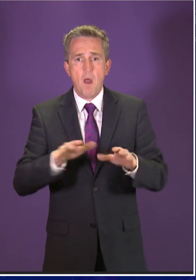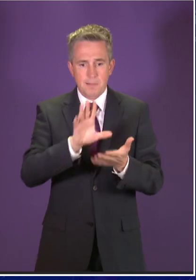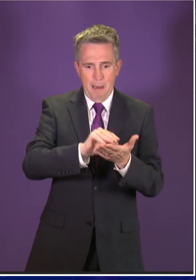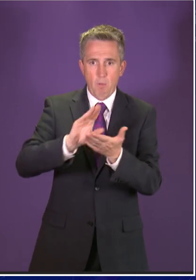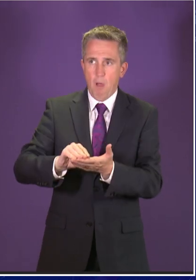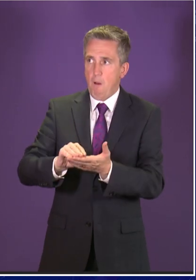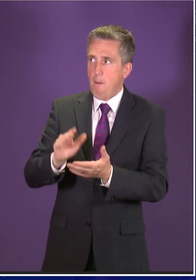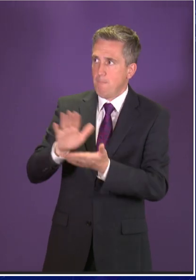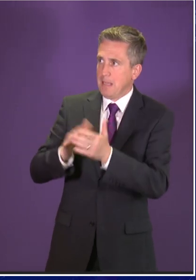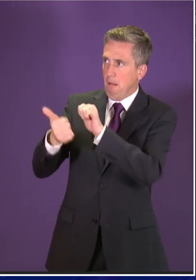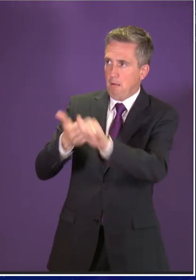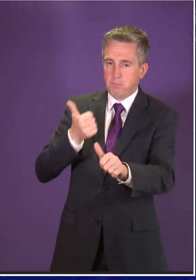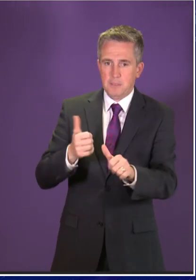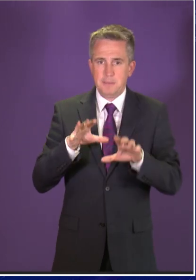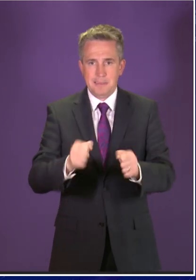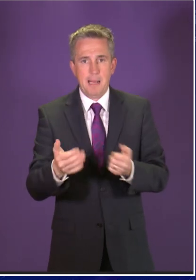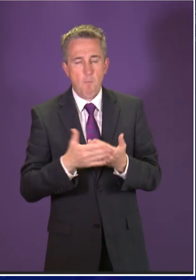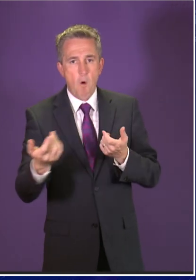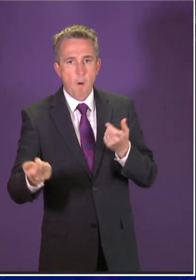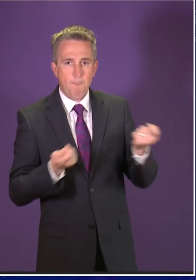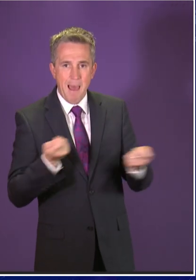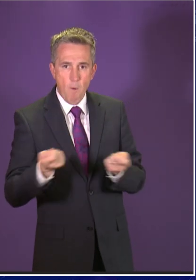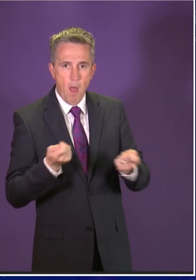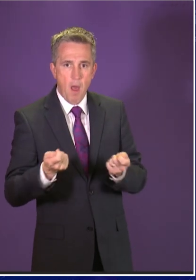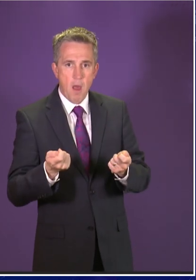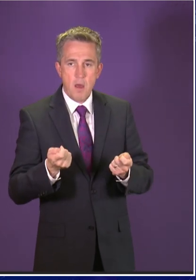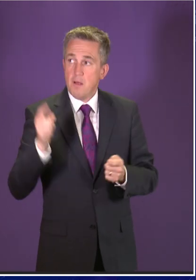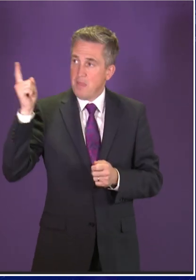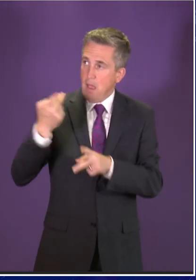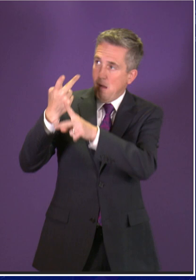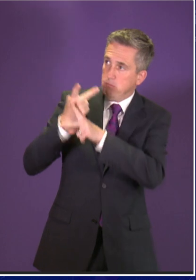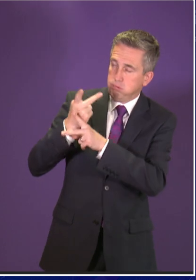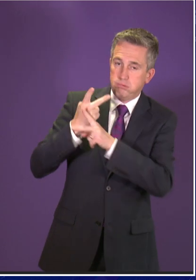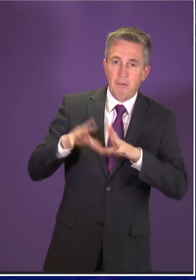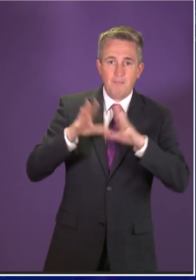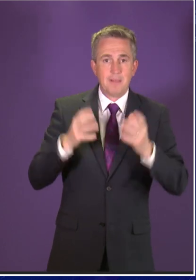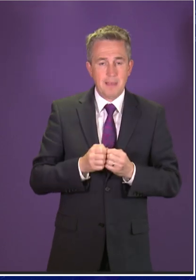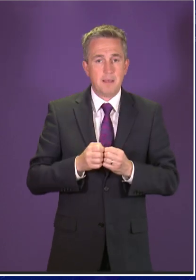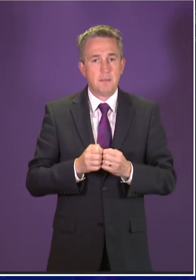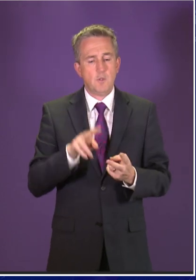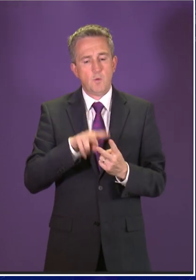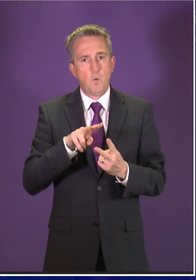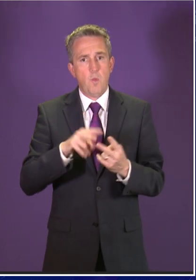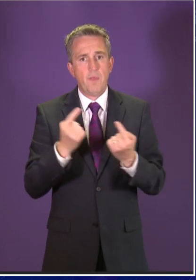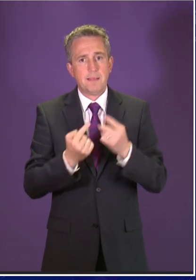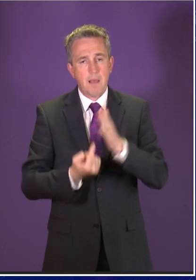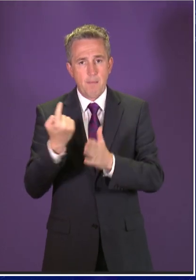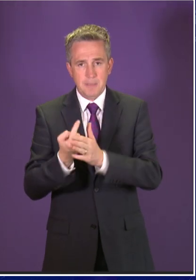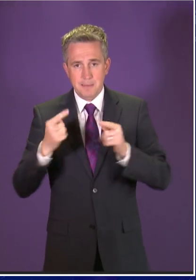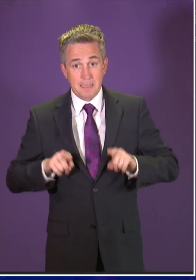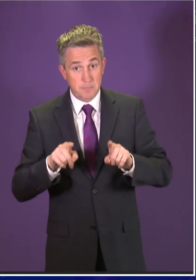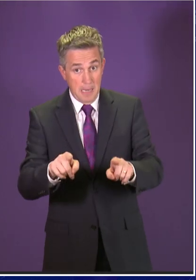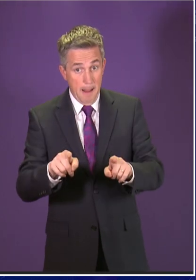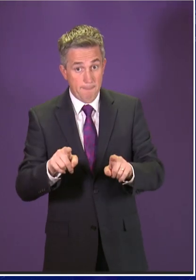And so we have the balance of power today moving from this habit of distribution that we had in the past towards two things happening simultaneously: